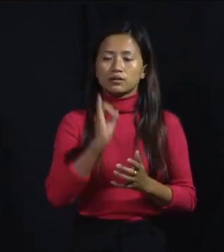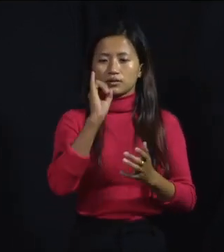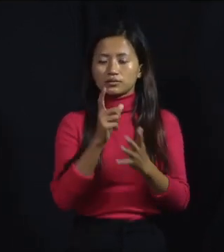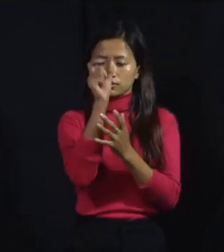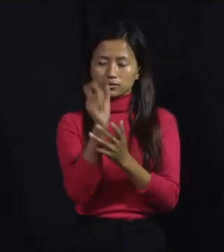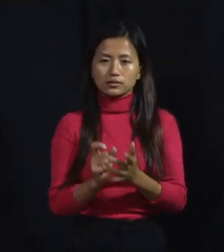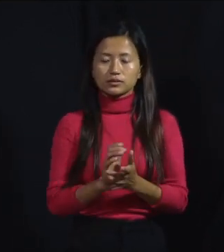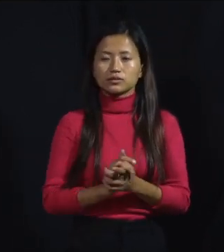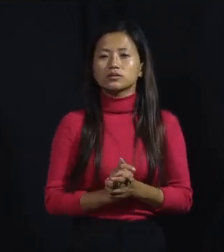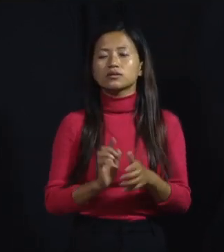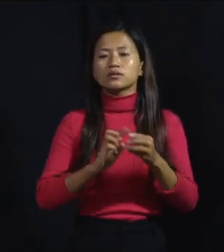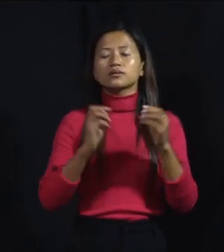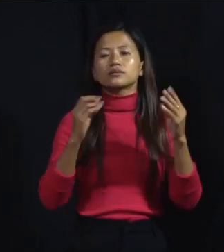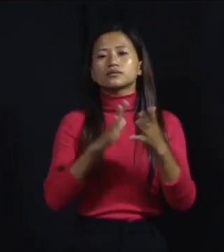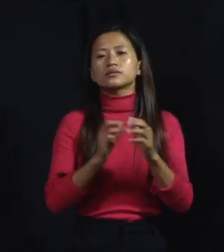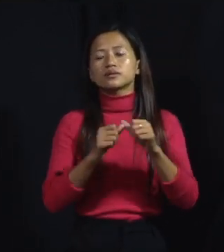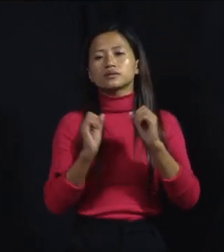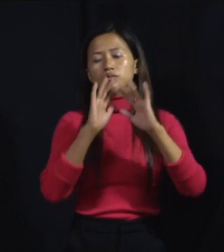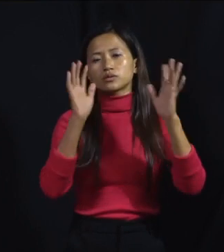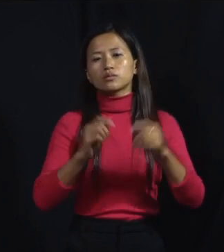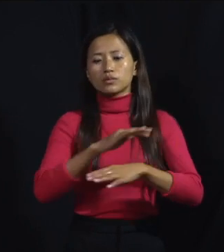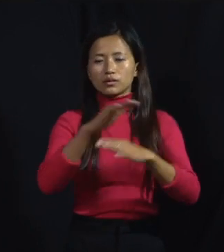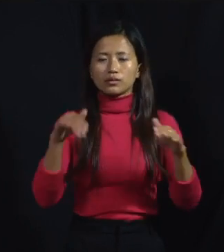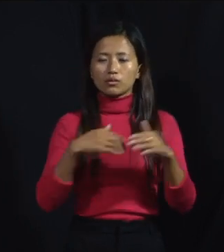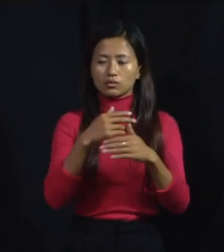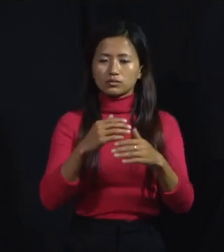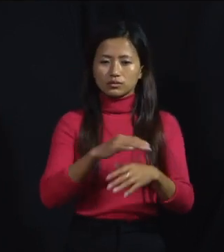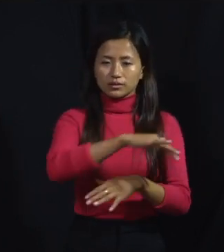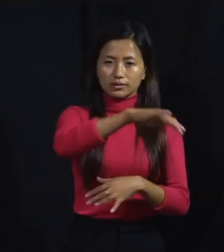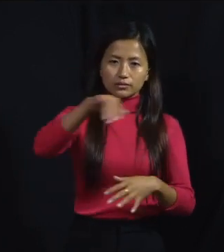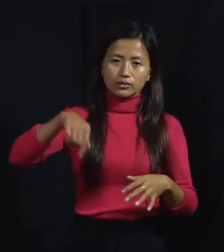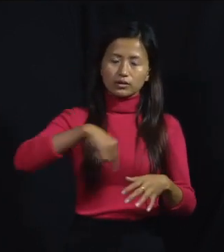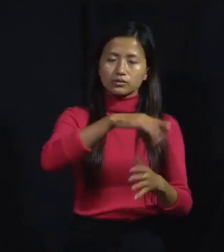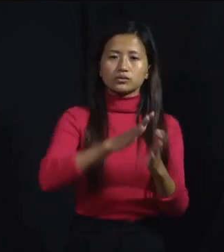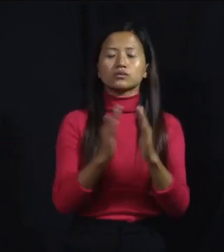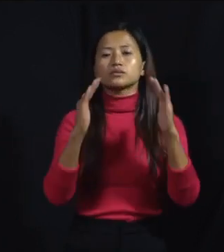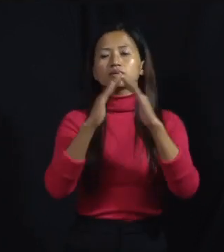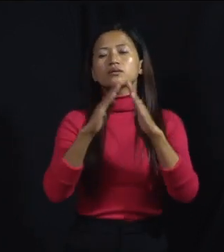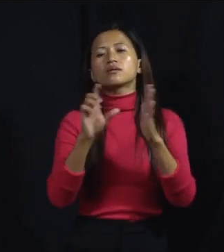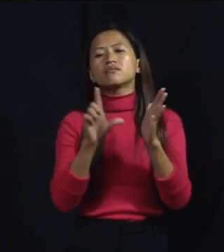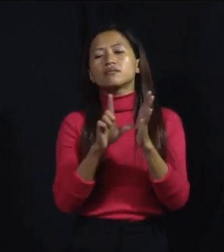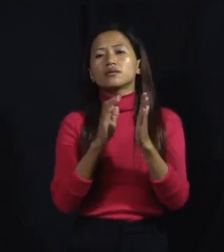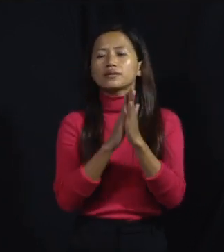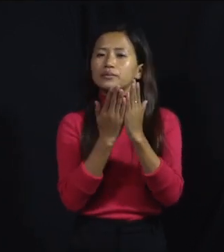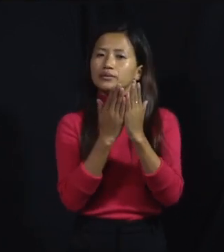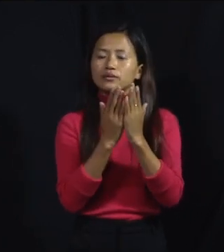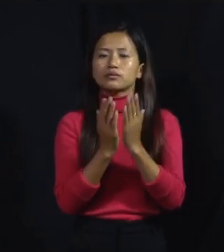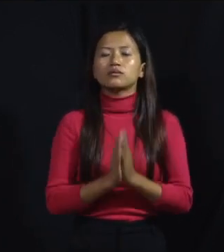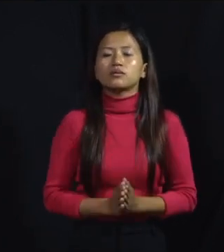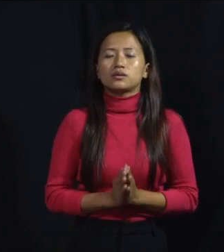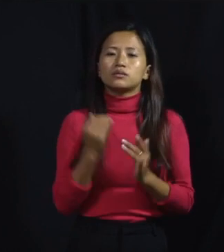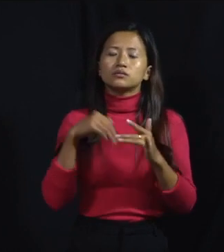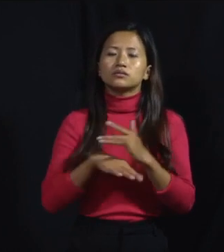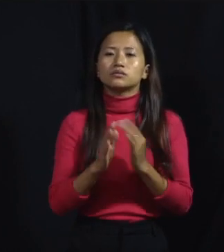intellectual environment or atmosphere at home, school, or in the library, or in